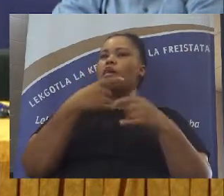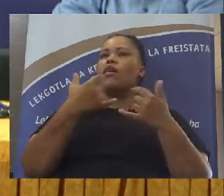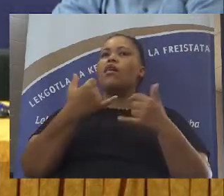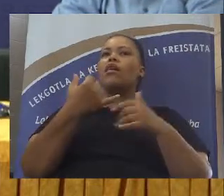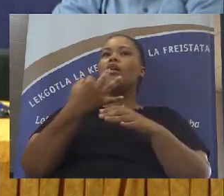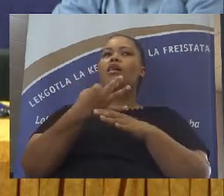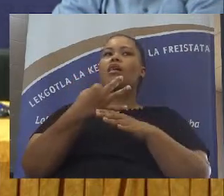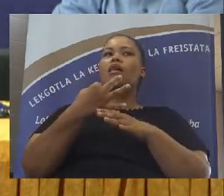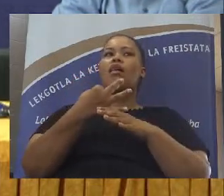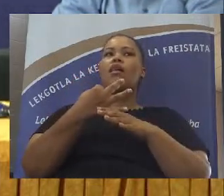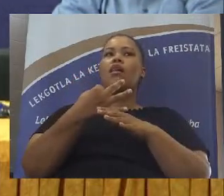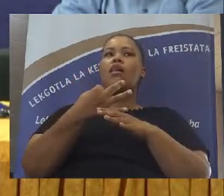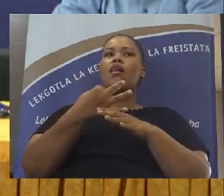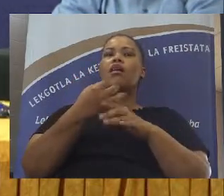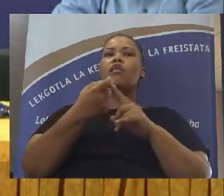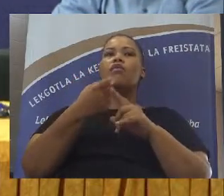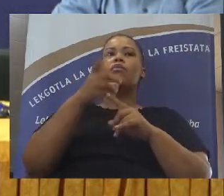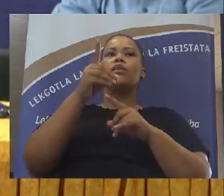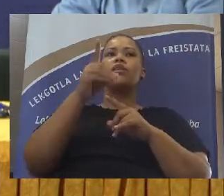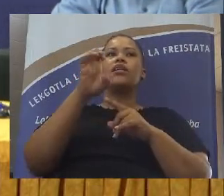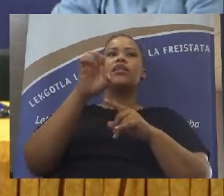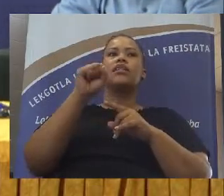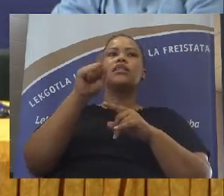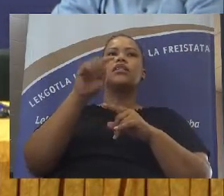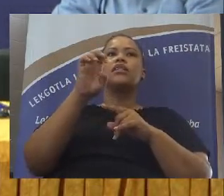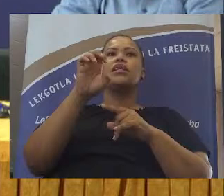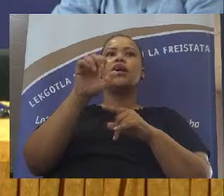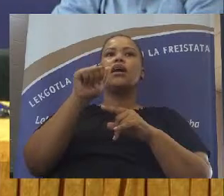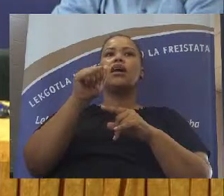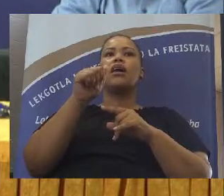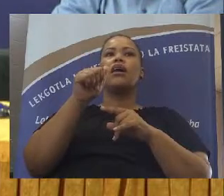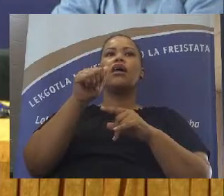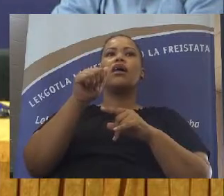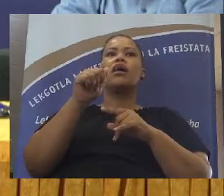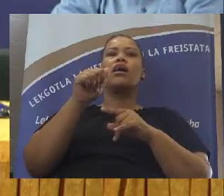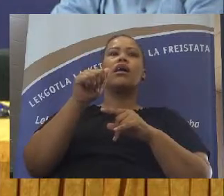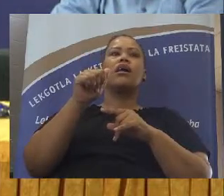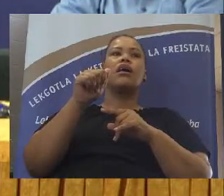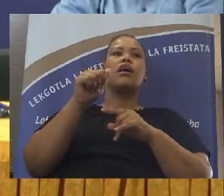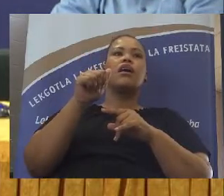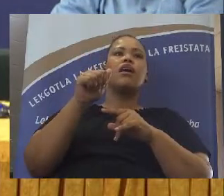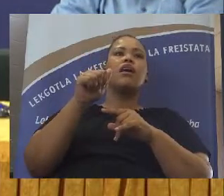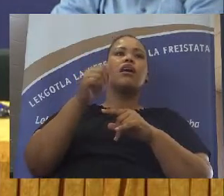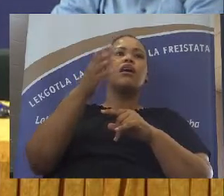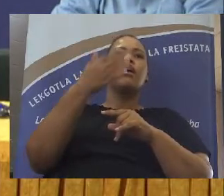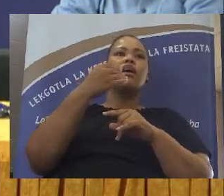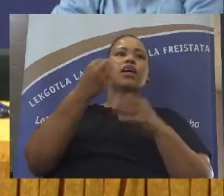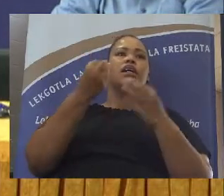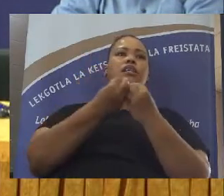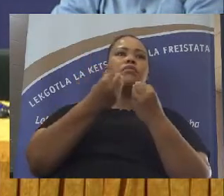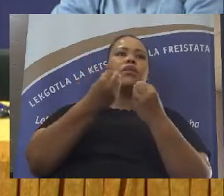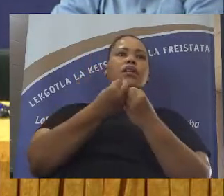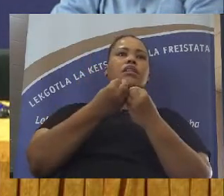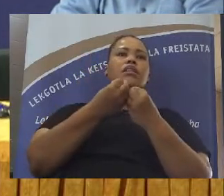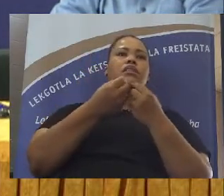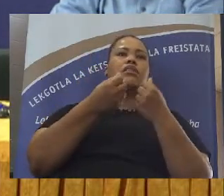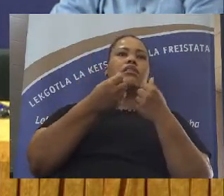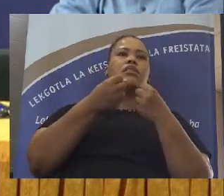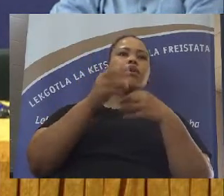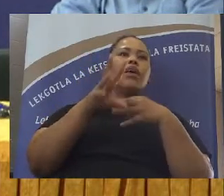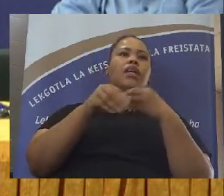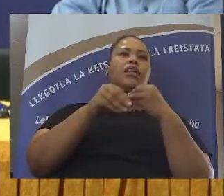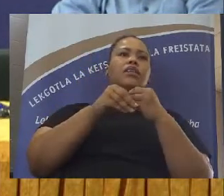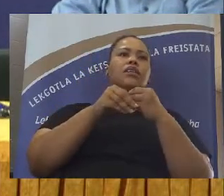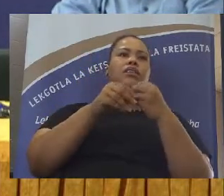ntate a tswang di-steer a teng mona, ntate Jonas Mosi, o tlo bua la e le ntho e nyane fela, just hore o